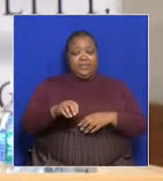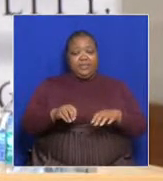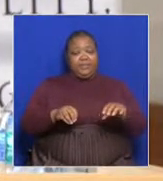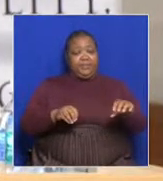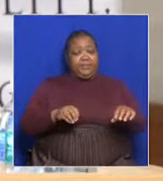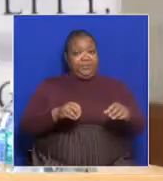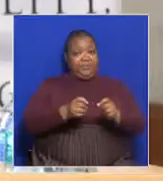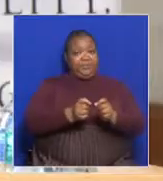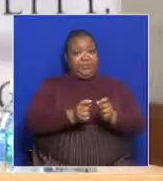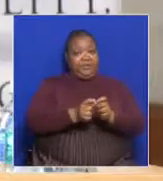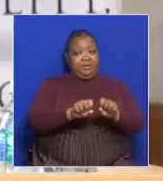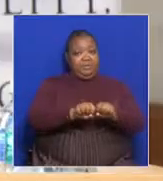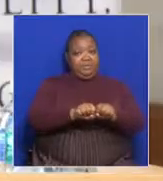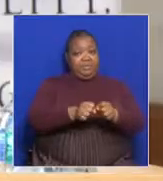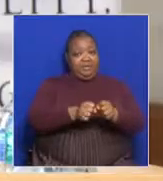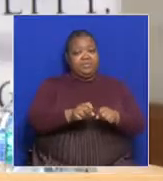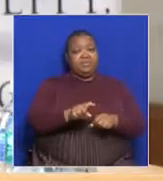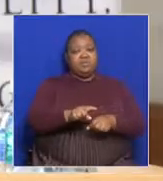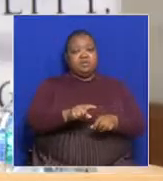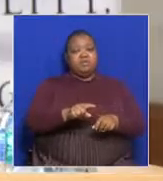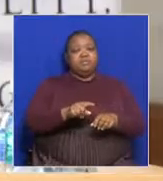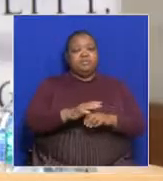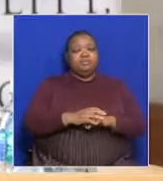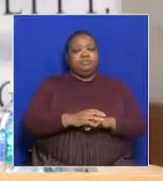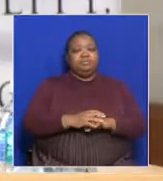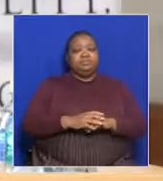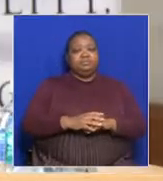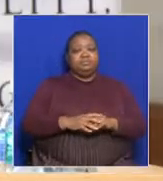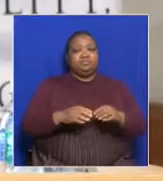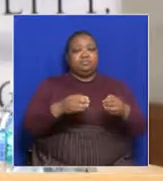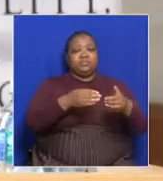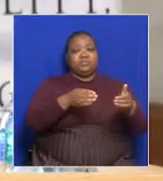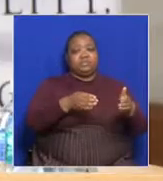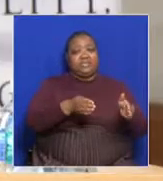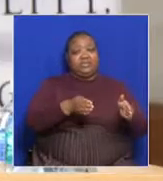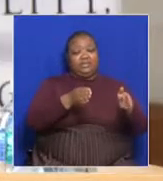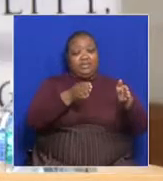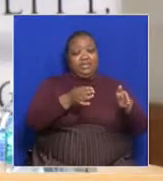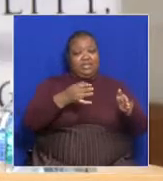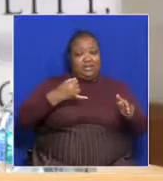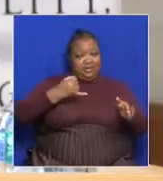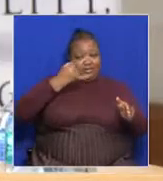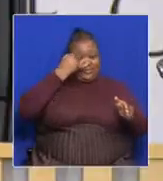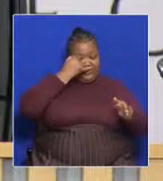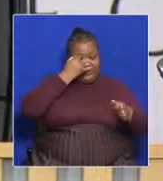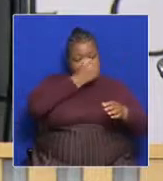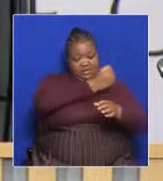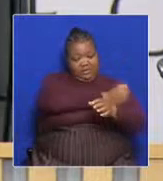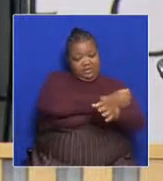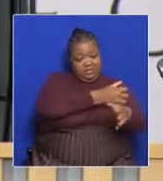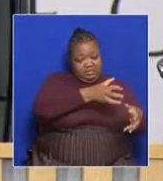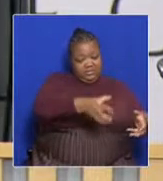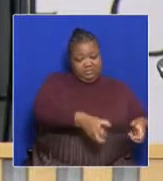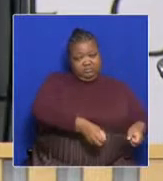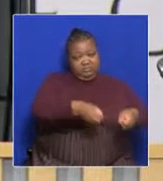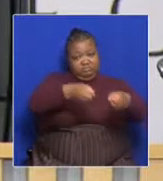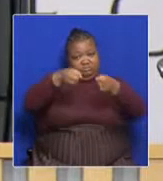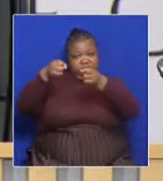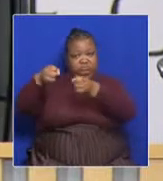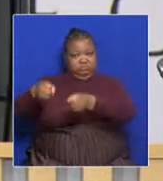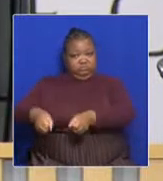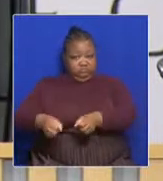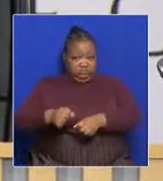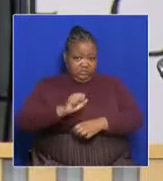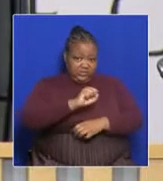You emptied the container of the drugs. You took out the bags. The bags, correct. Was